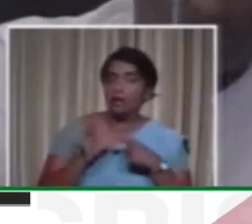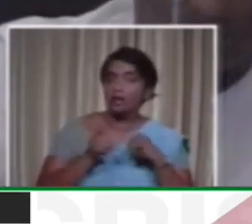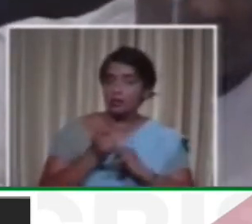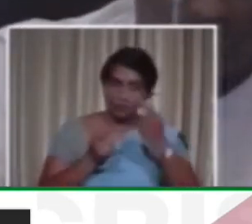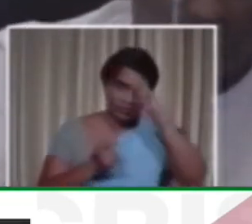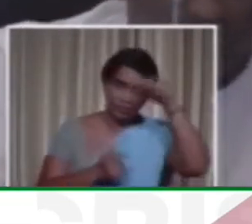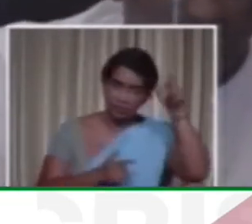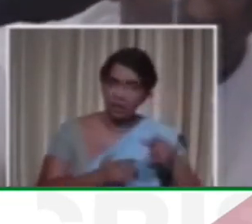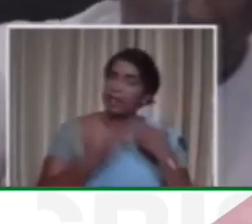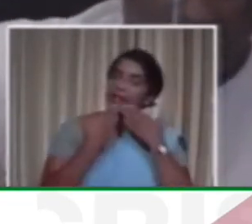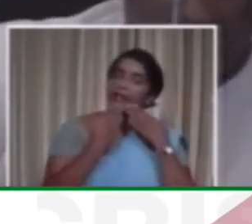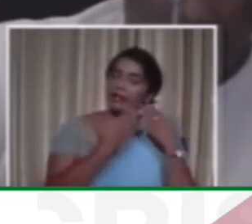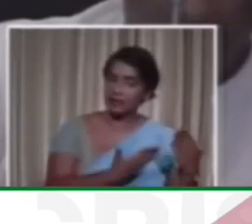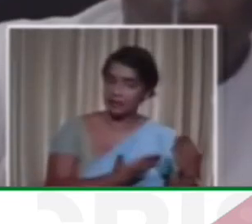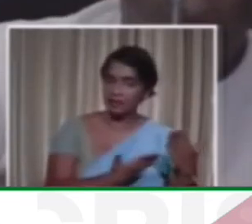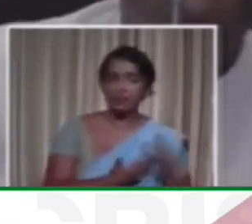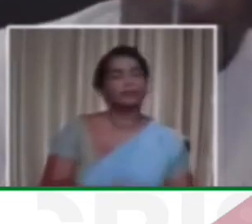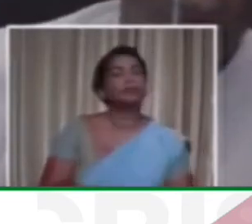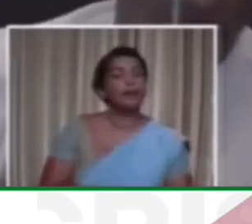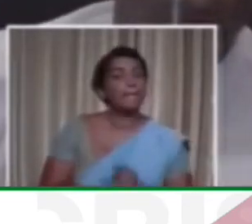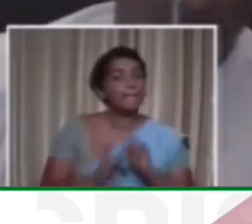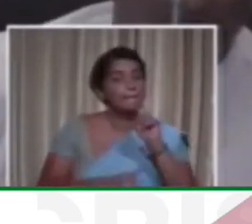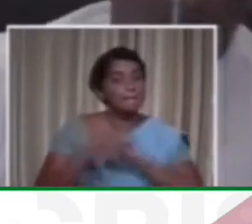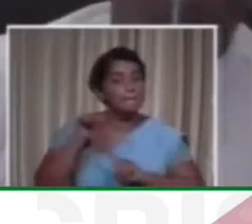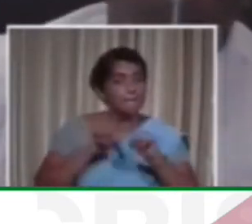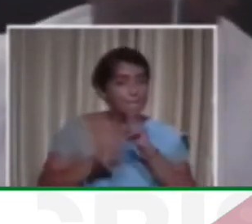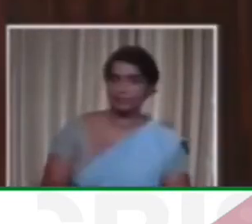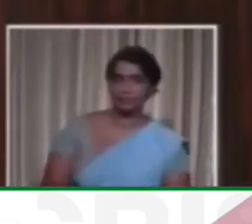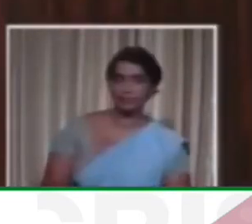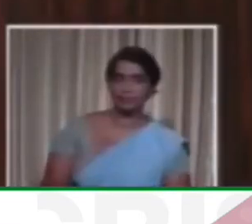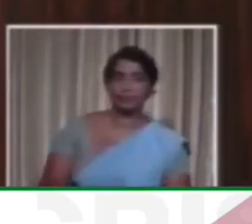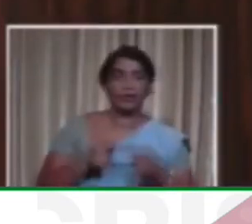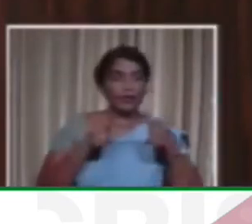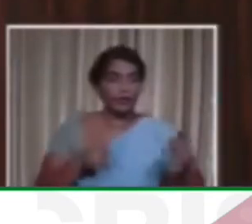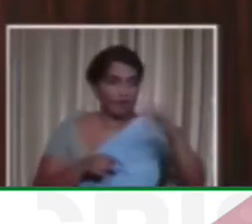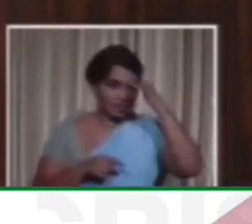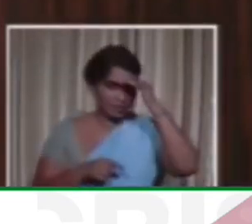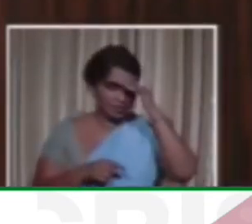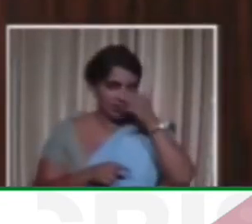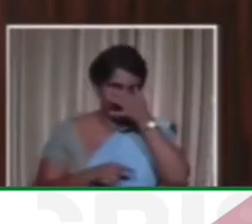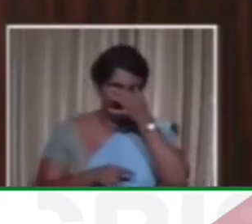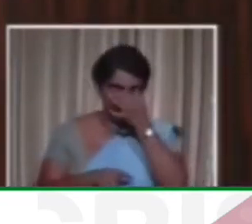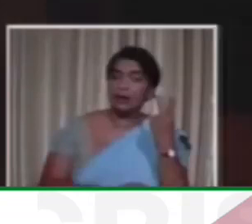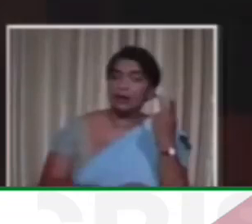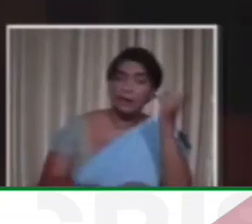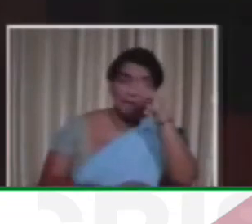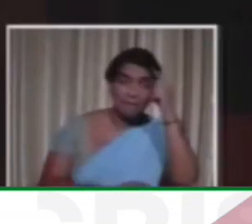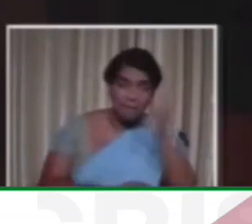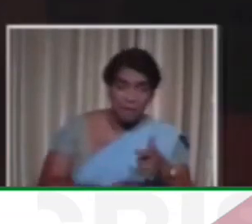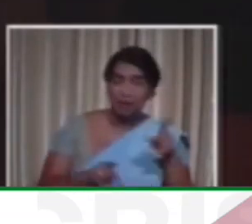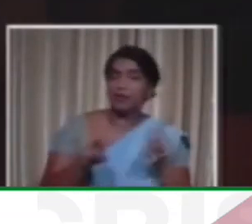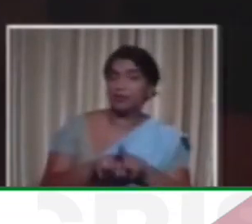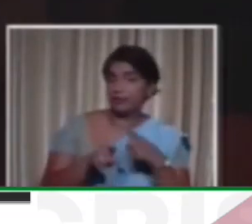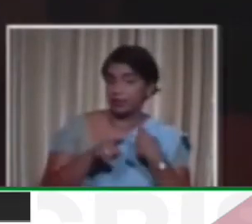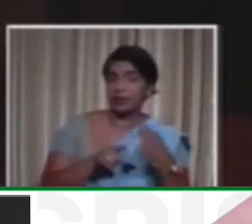Parliament, Finance Minister Ali Sabre painted a dire picture of the country's economic plight. The island nation is critically short